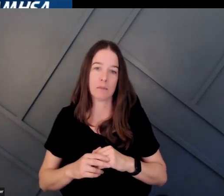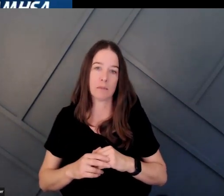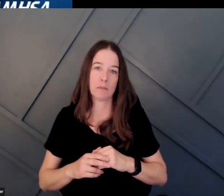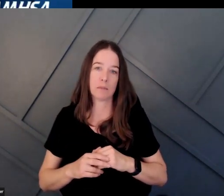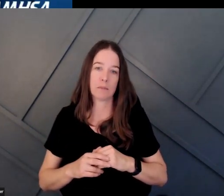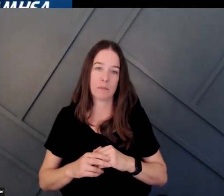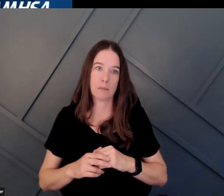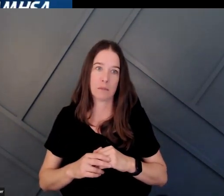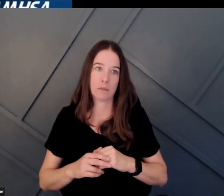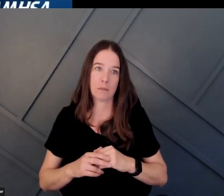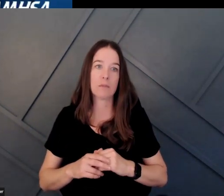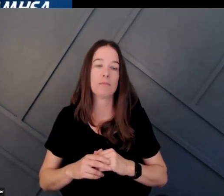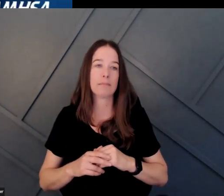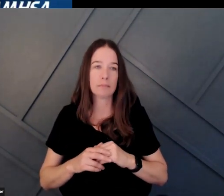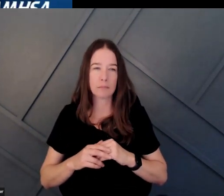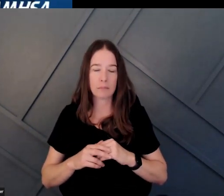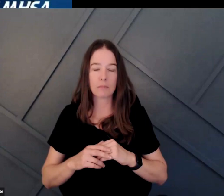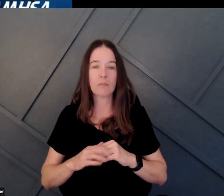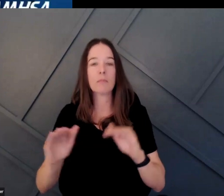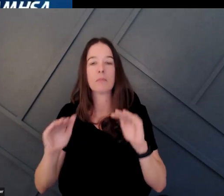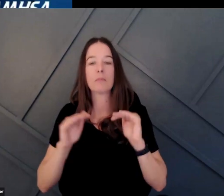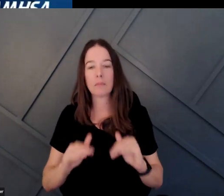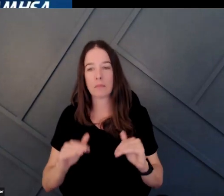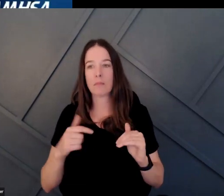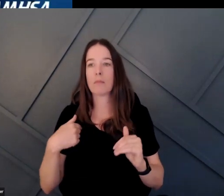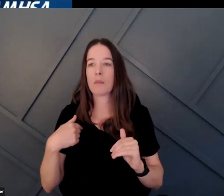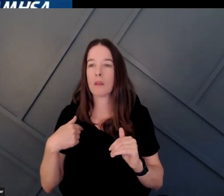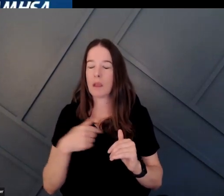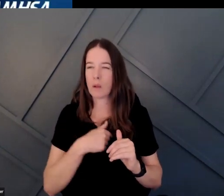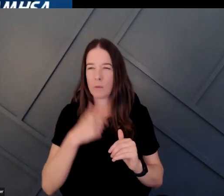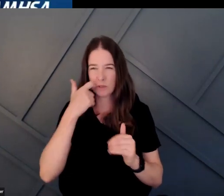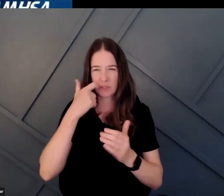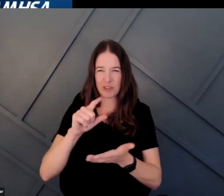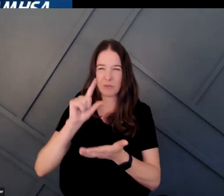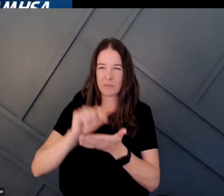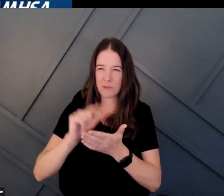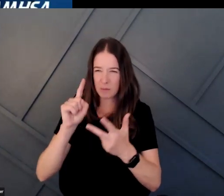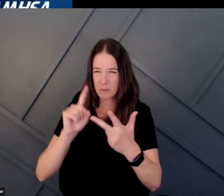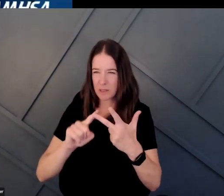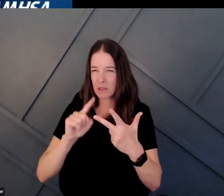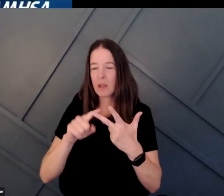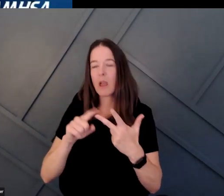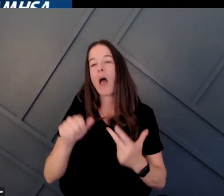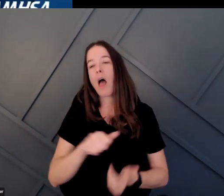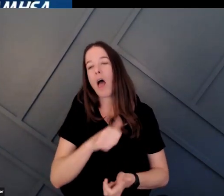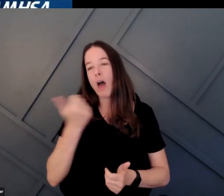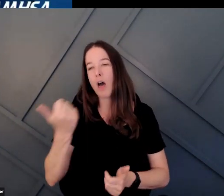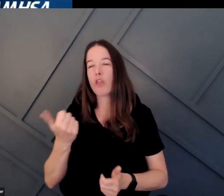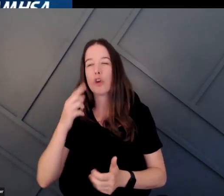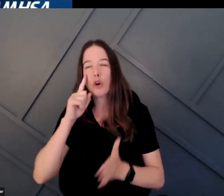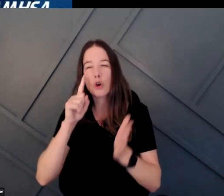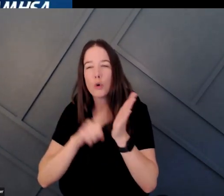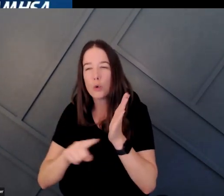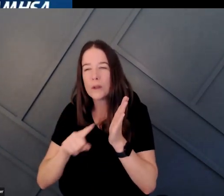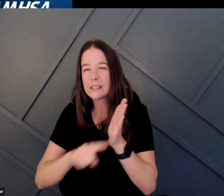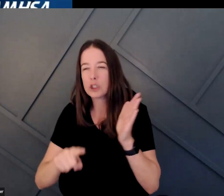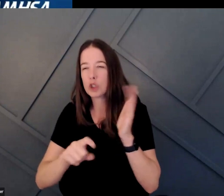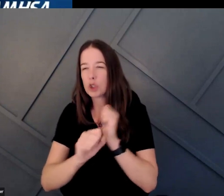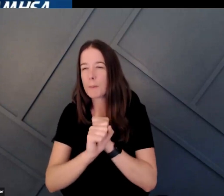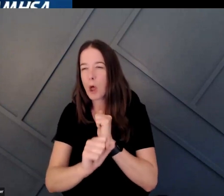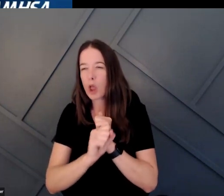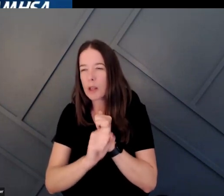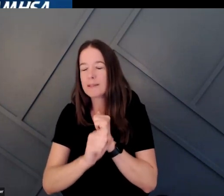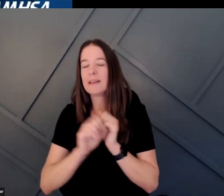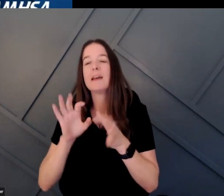community members. And then we've just published another supplemental research bulletin on climate and